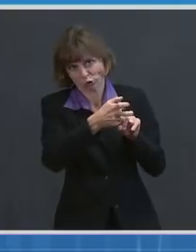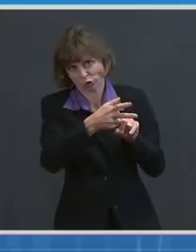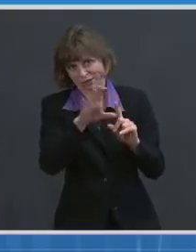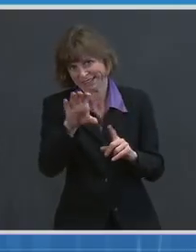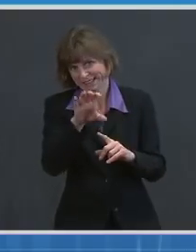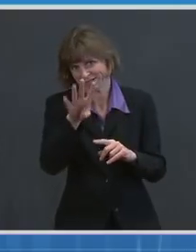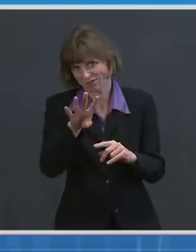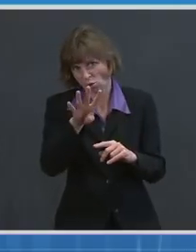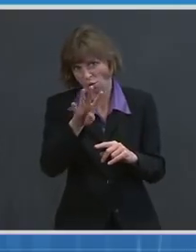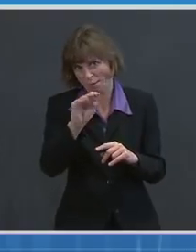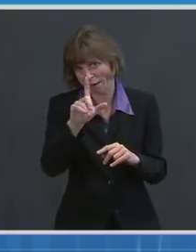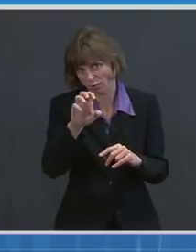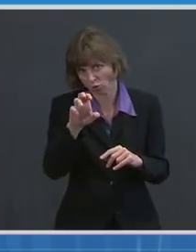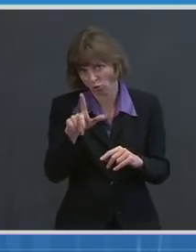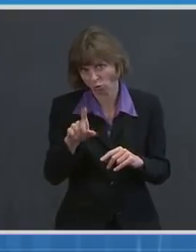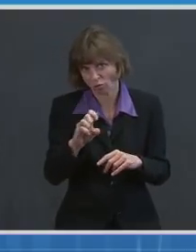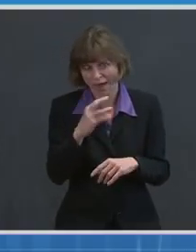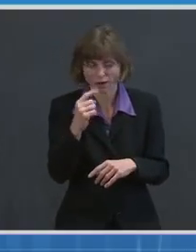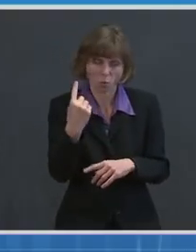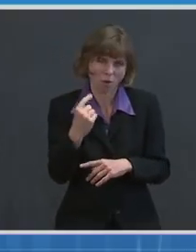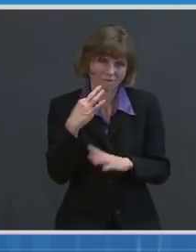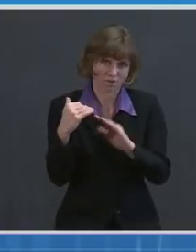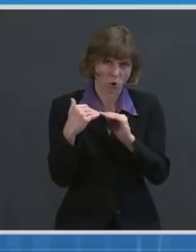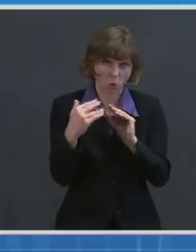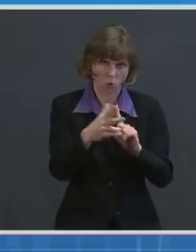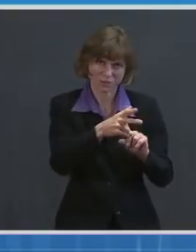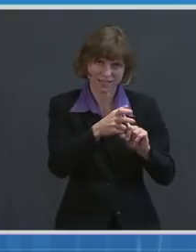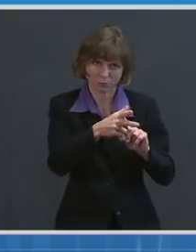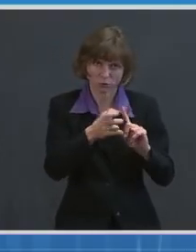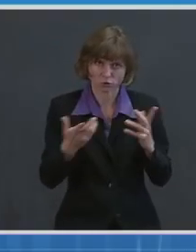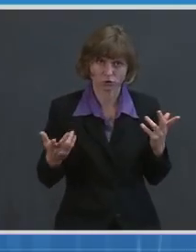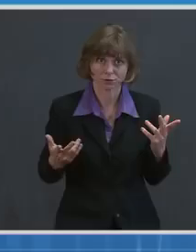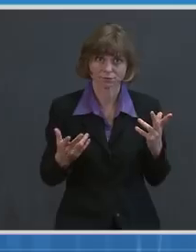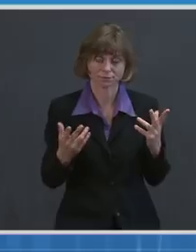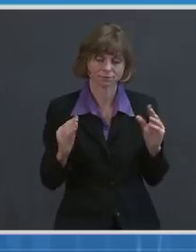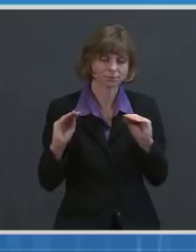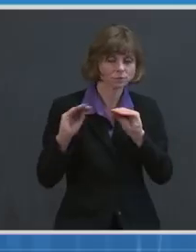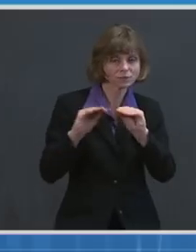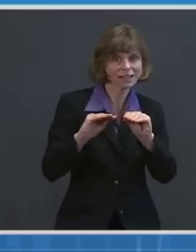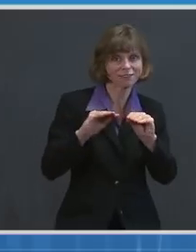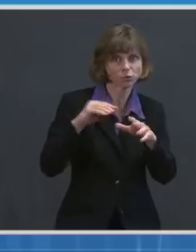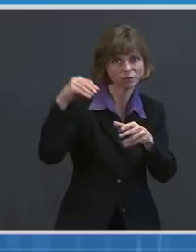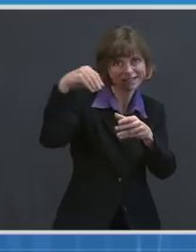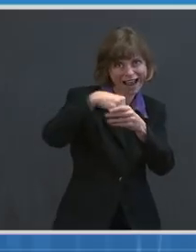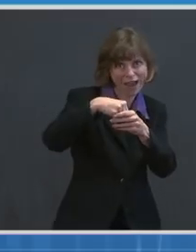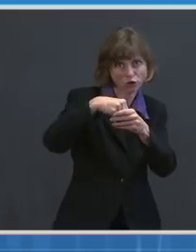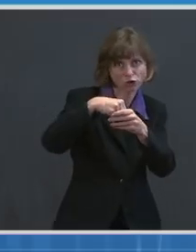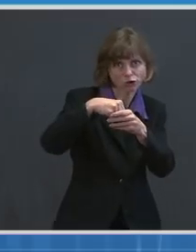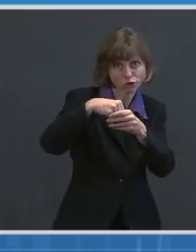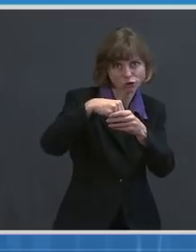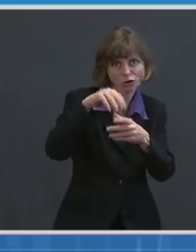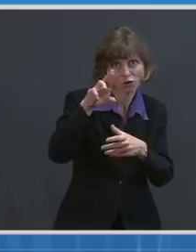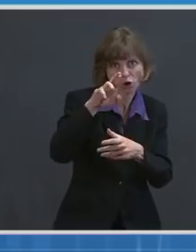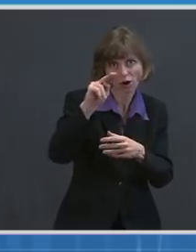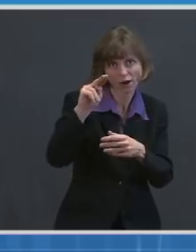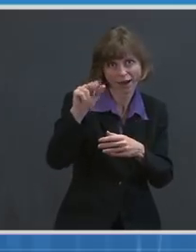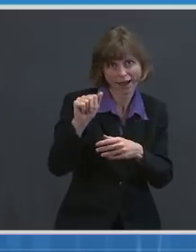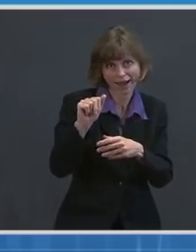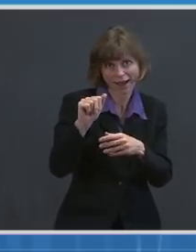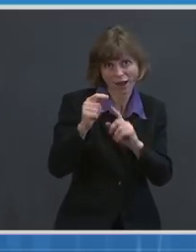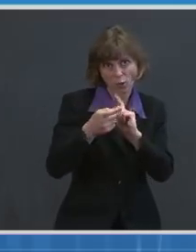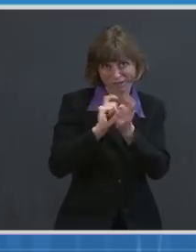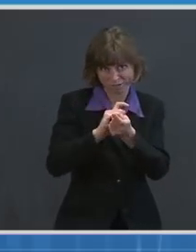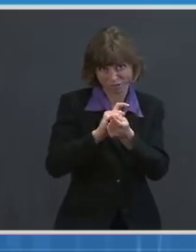molecule and one of its co-receptors. It fuses, it enters, the RNA reverse